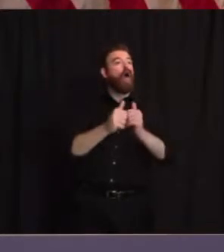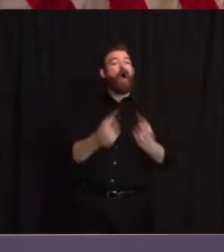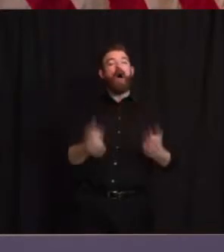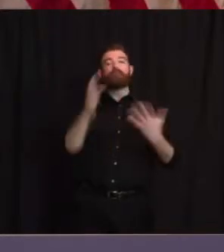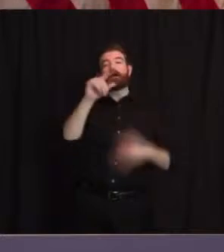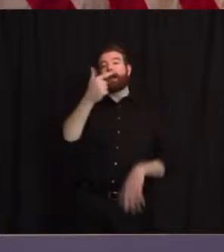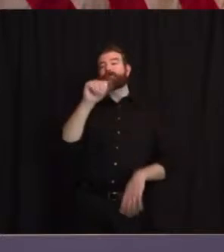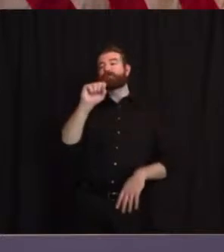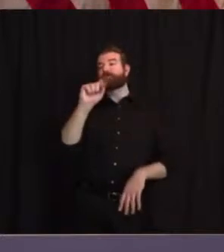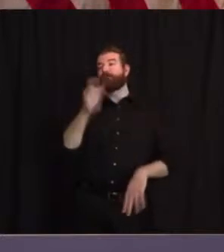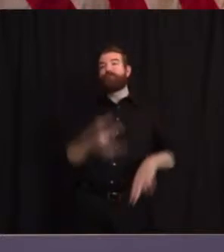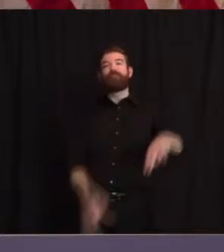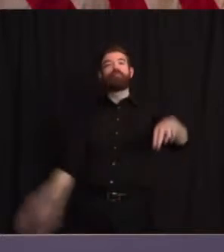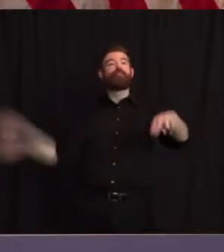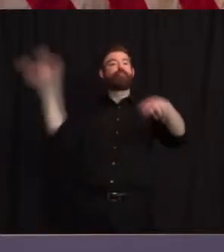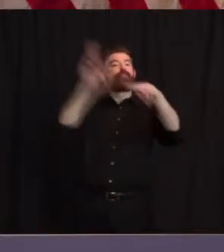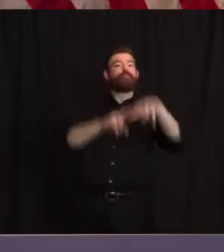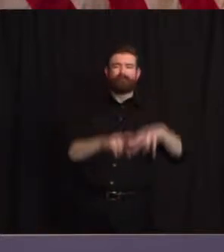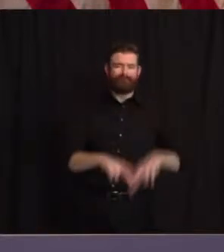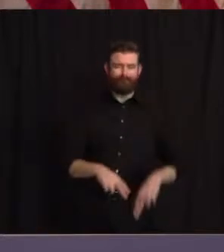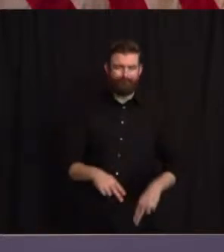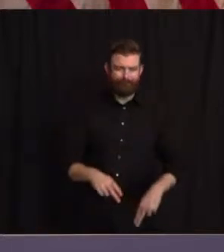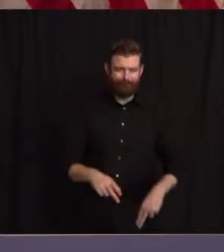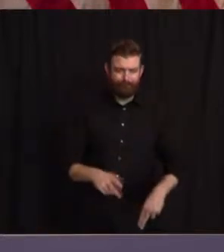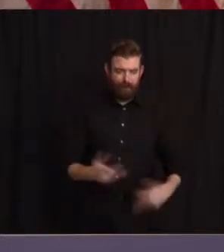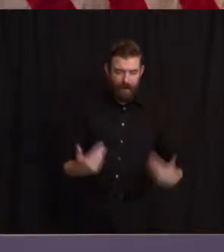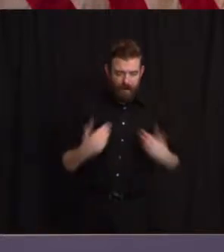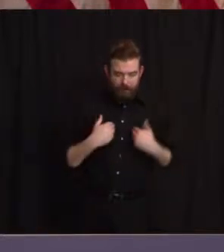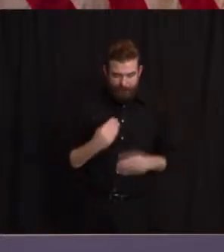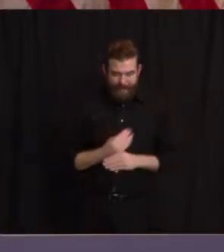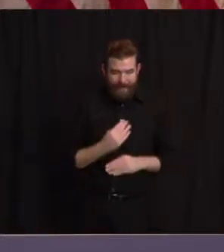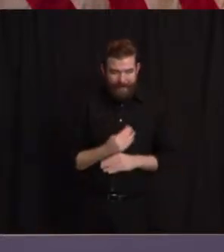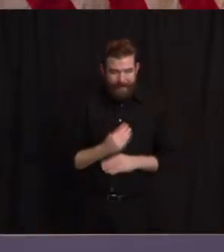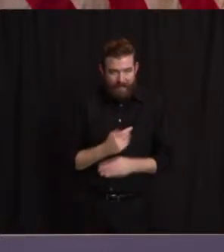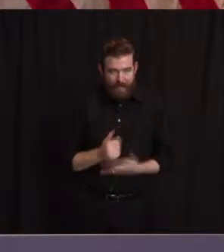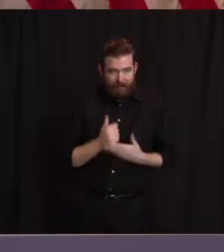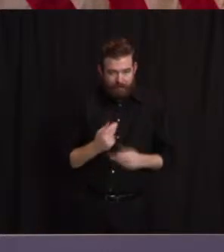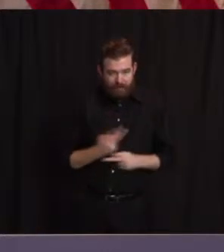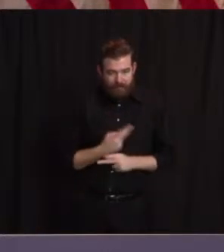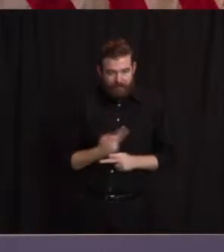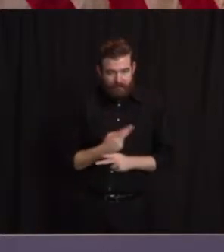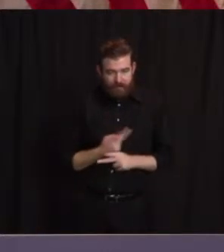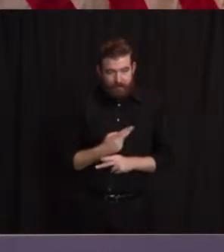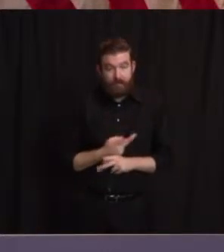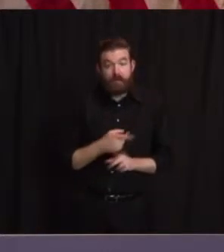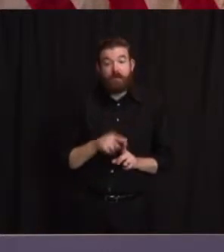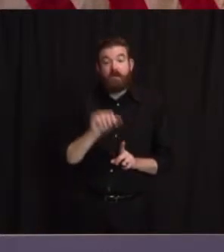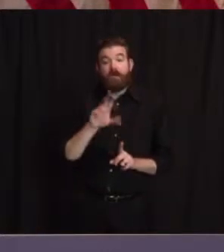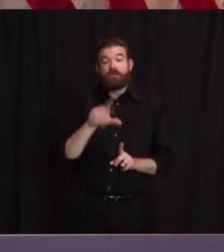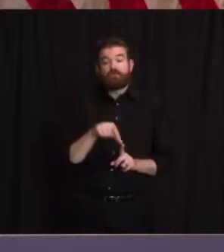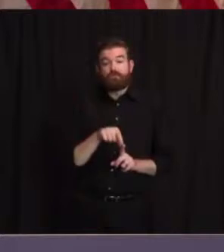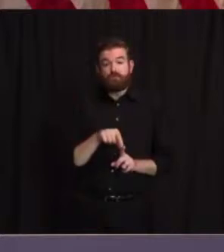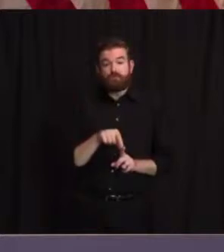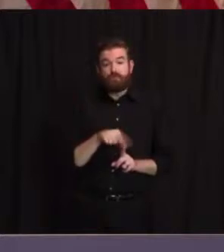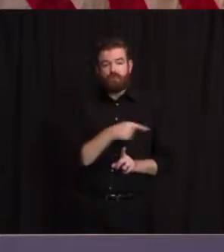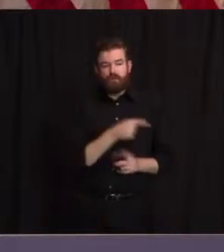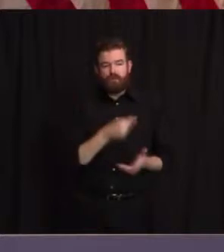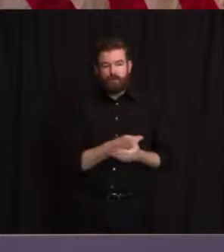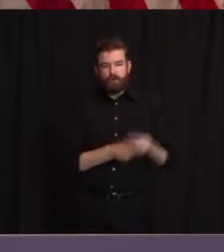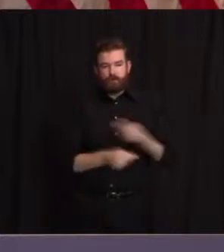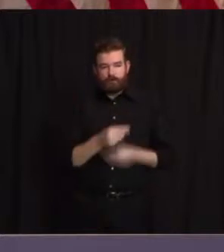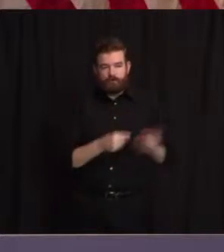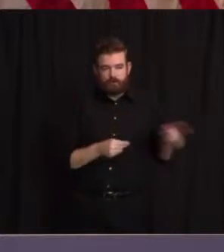so the only stipulation is that every August, the treasurer has to make, with the input of the Office of Legislative Services, has to make a